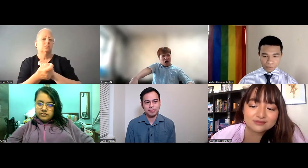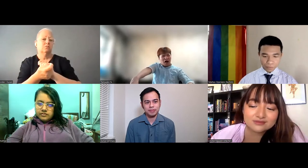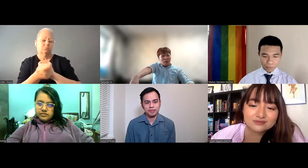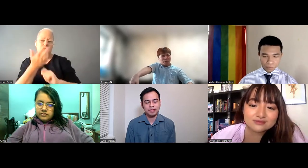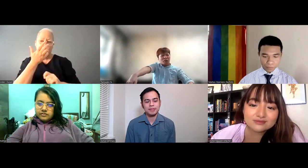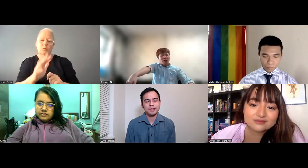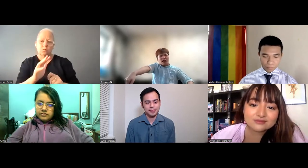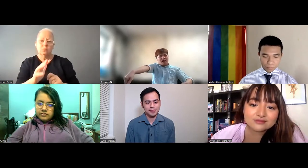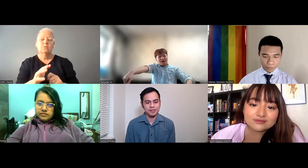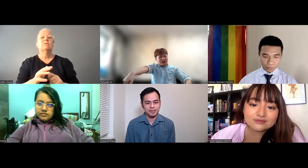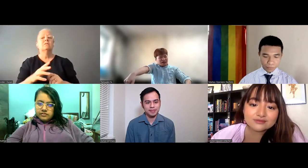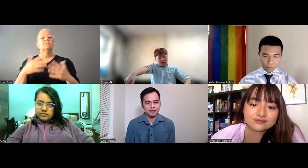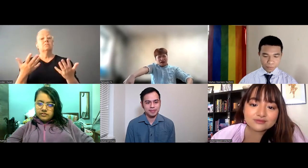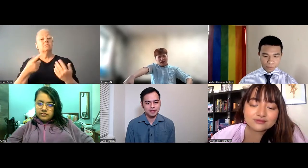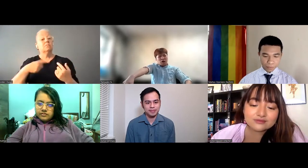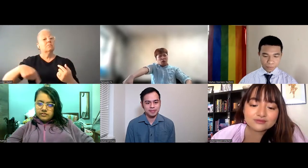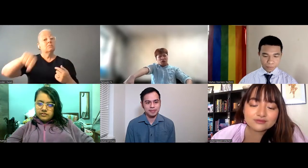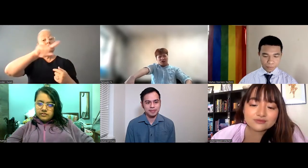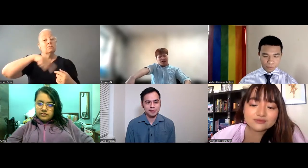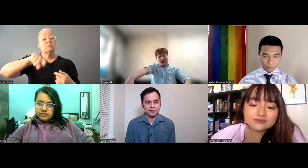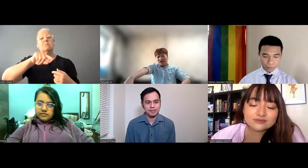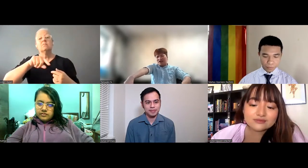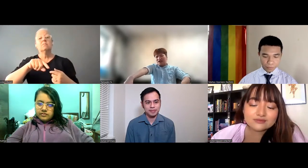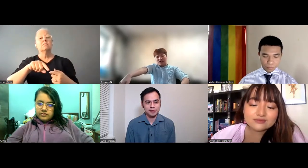disability must earn education